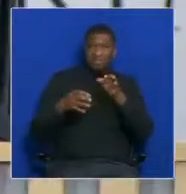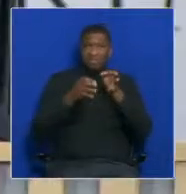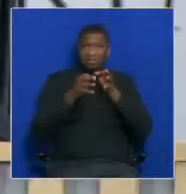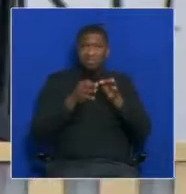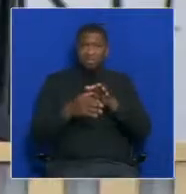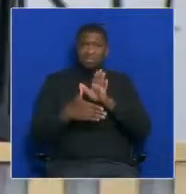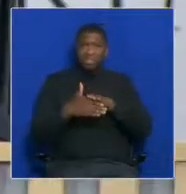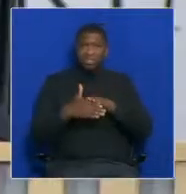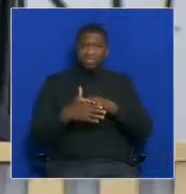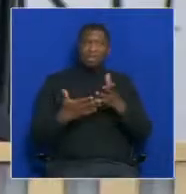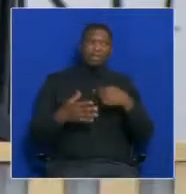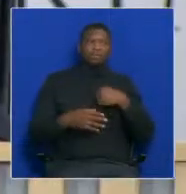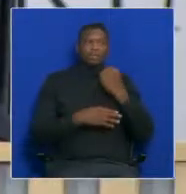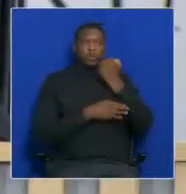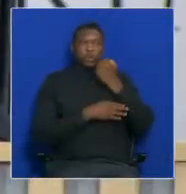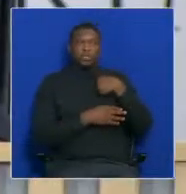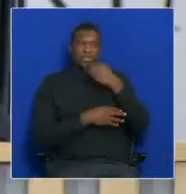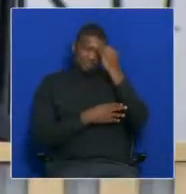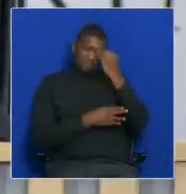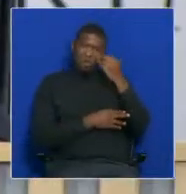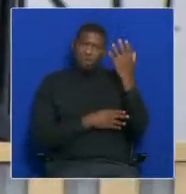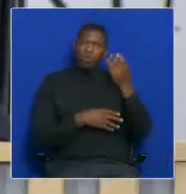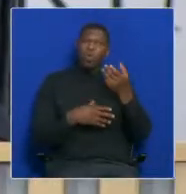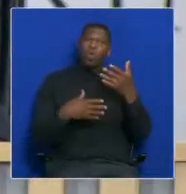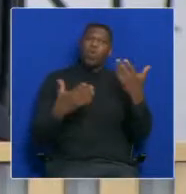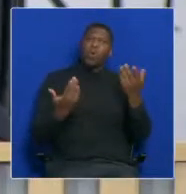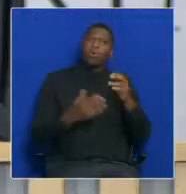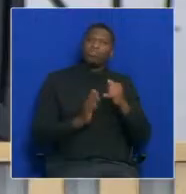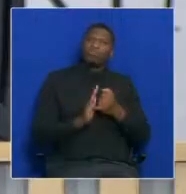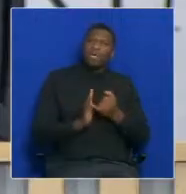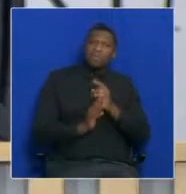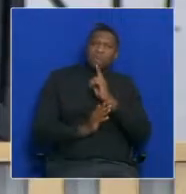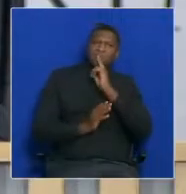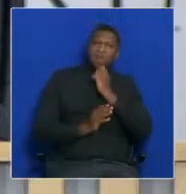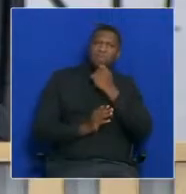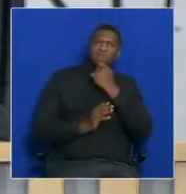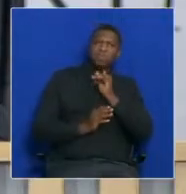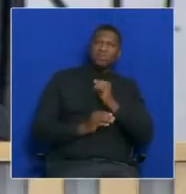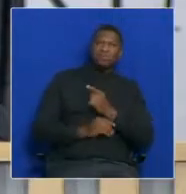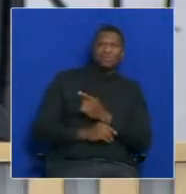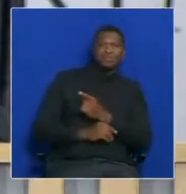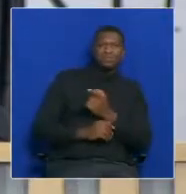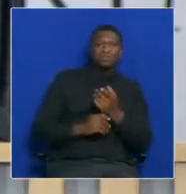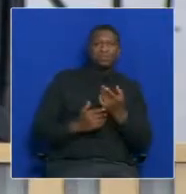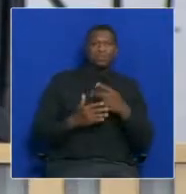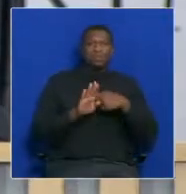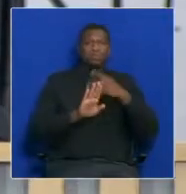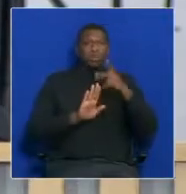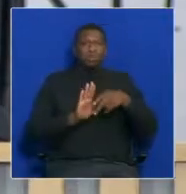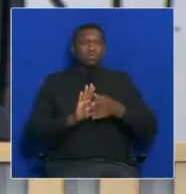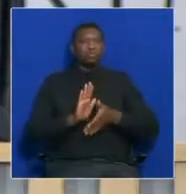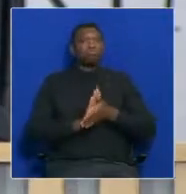forgot? Or she says nothing, the project just continues to run and you're not involved with it? Yeah,